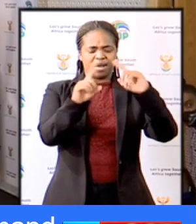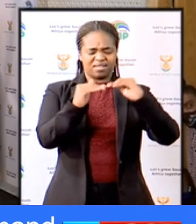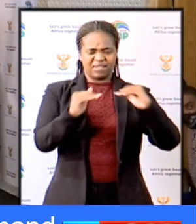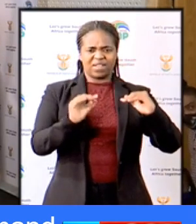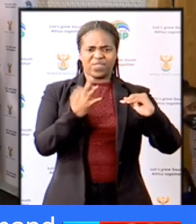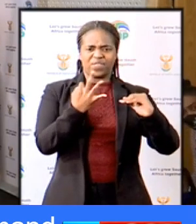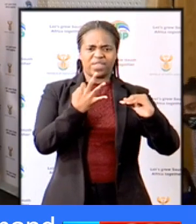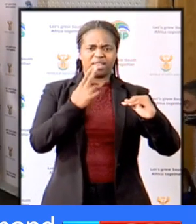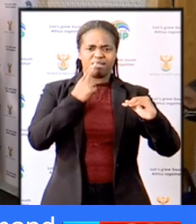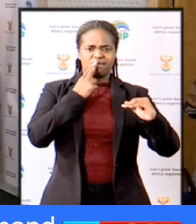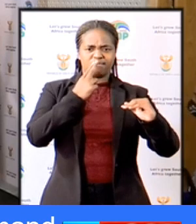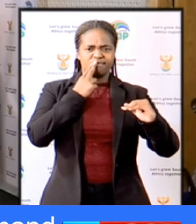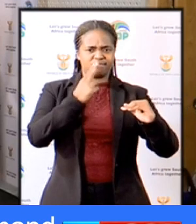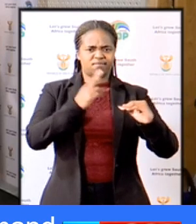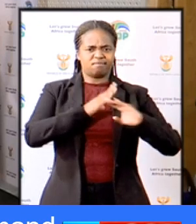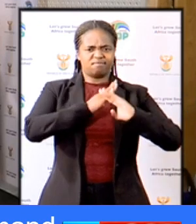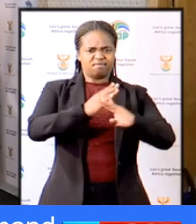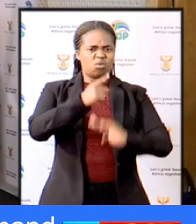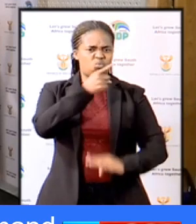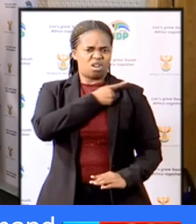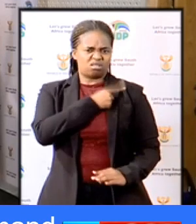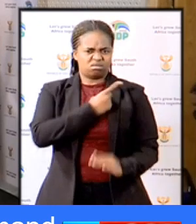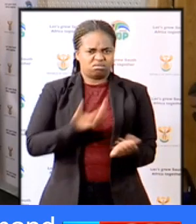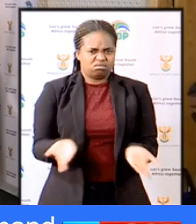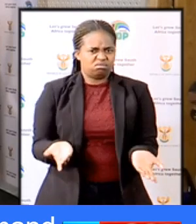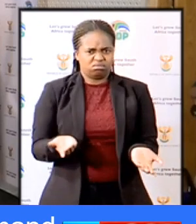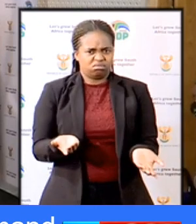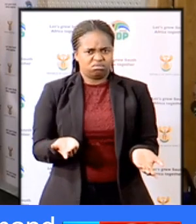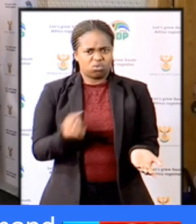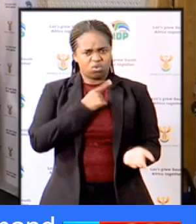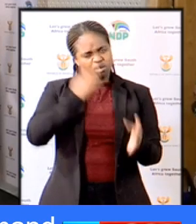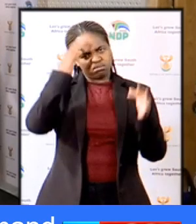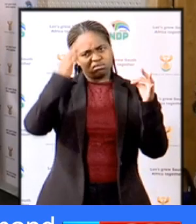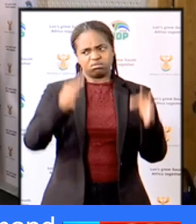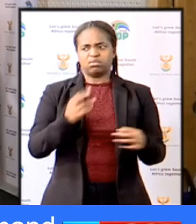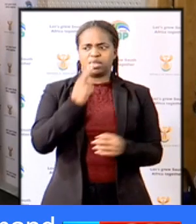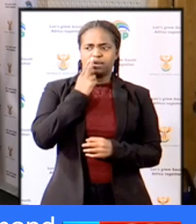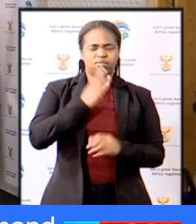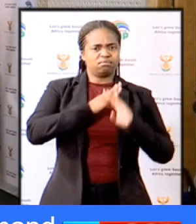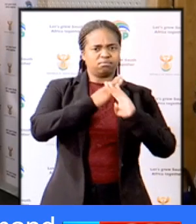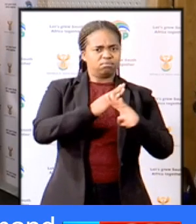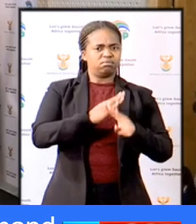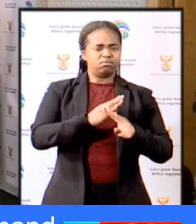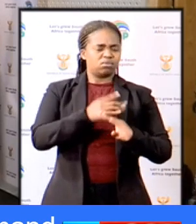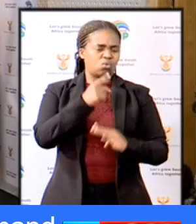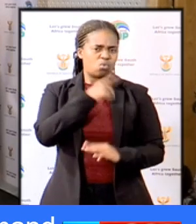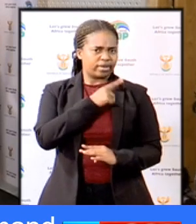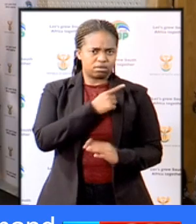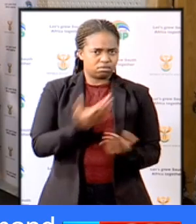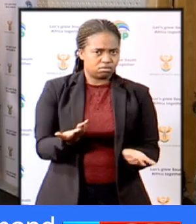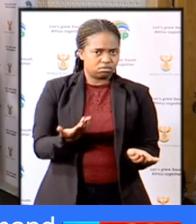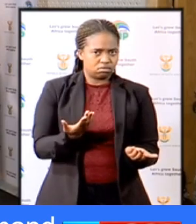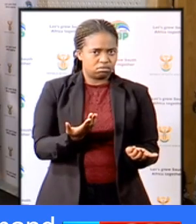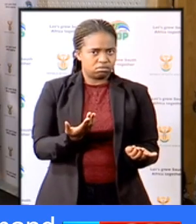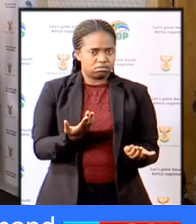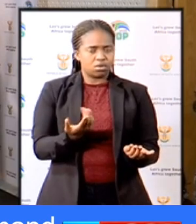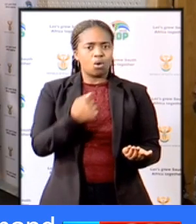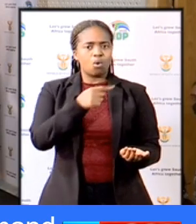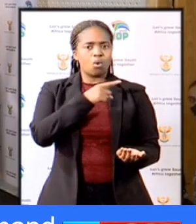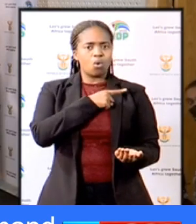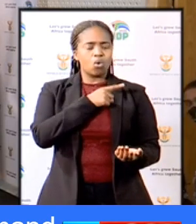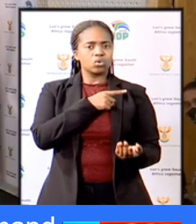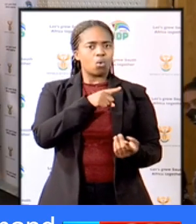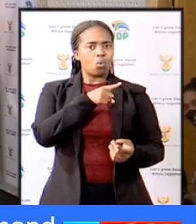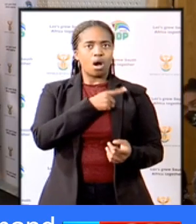scientific evidence was used to come up to the initial decision to lift the ban at level 4? Likewise, what informed